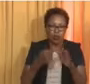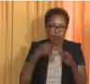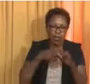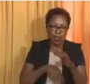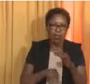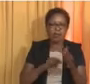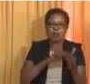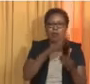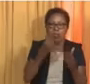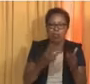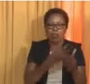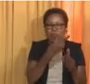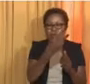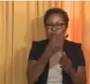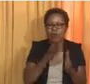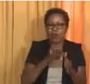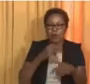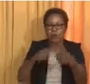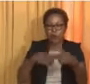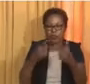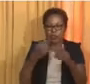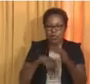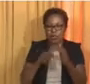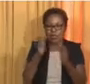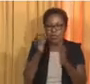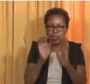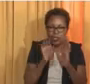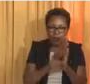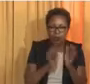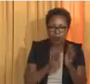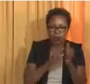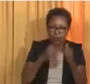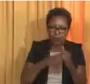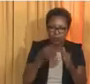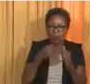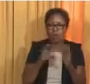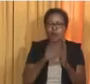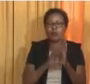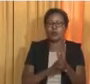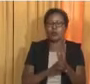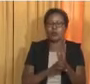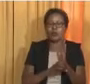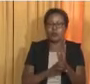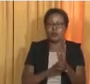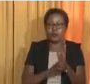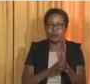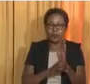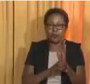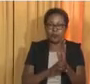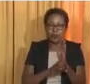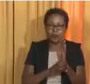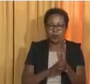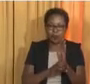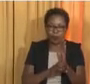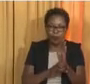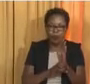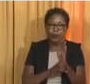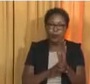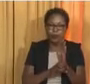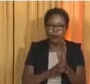amendment process in Chapter 16 of the Constitution, with the core or essential features of the